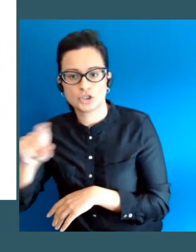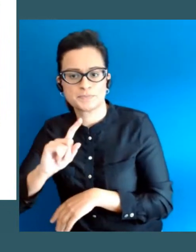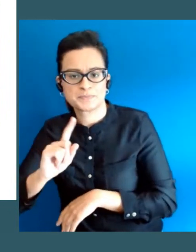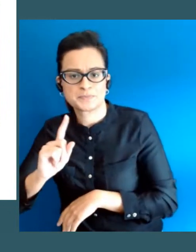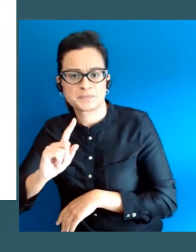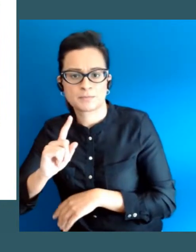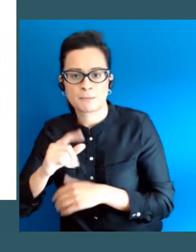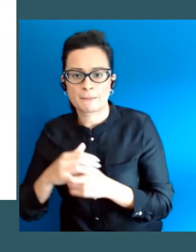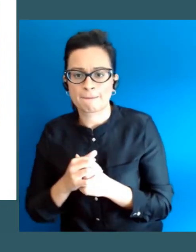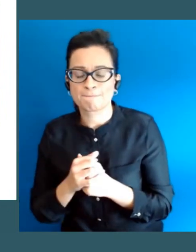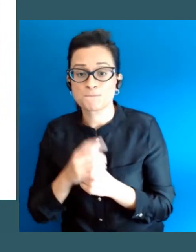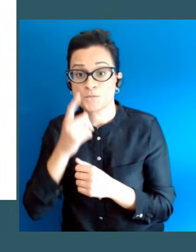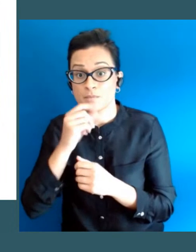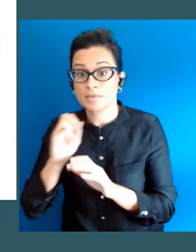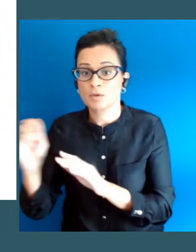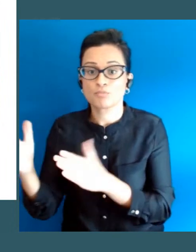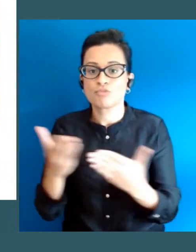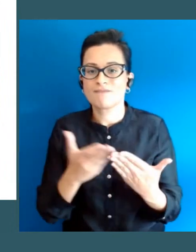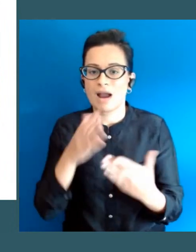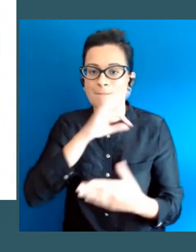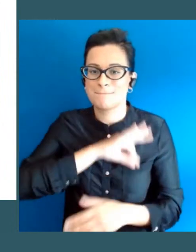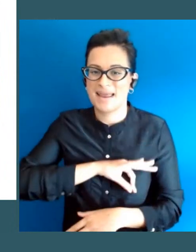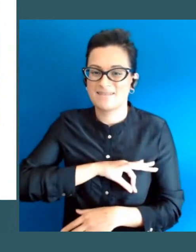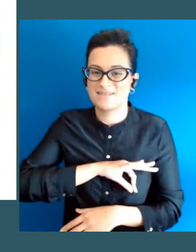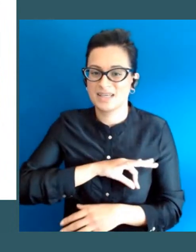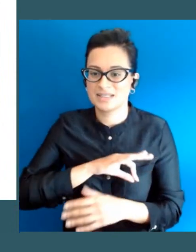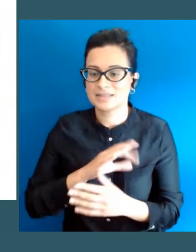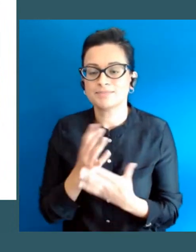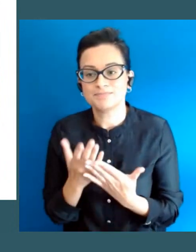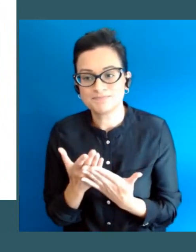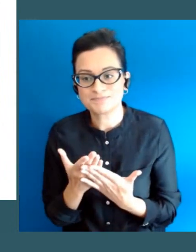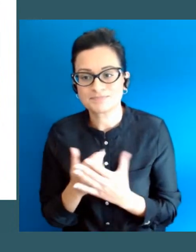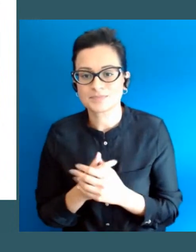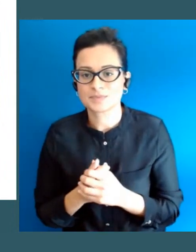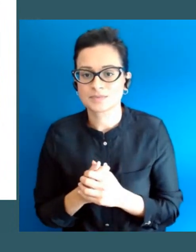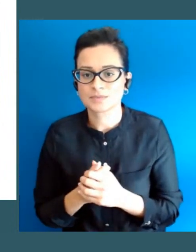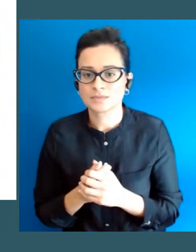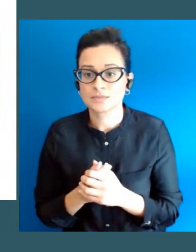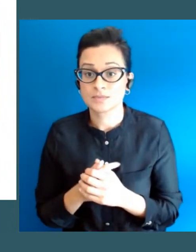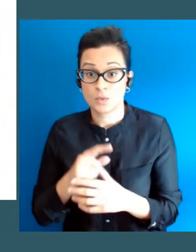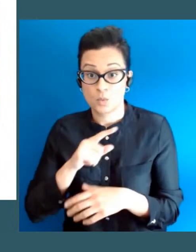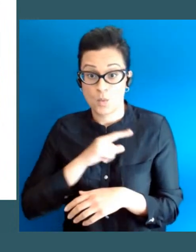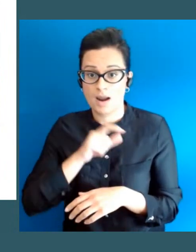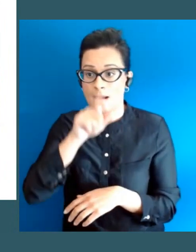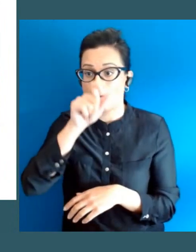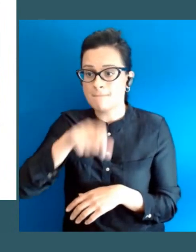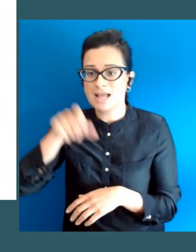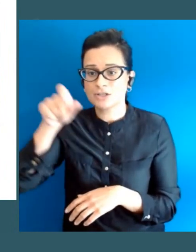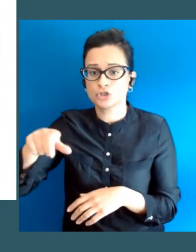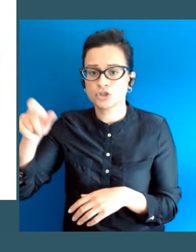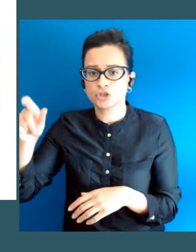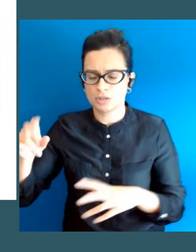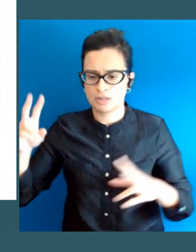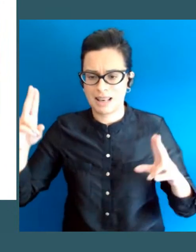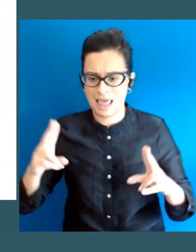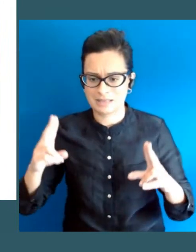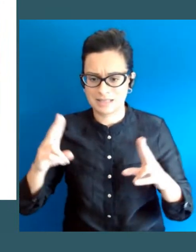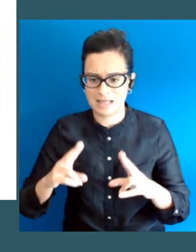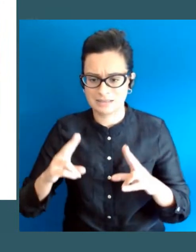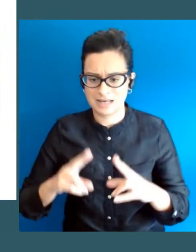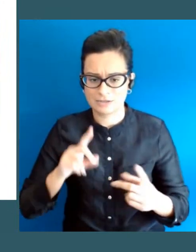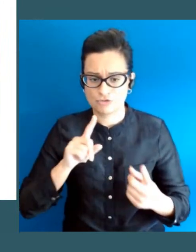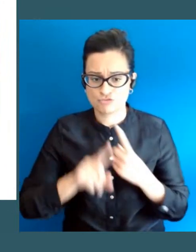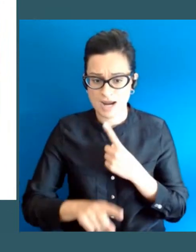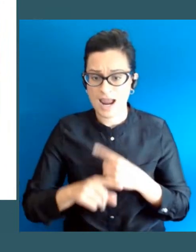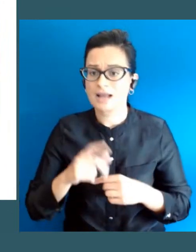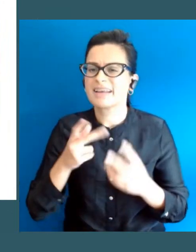some real benefits. And as patients have less reactions to just low amounts, so take you